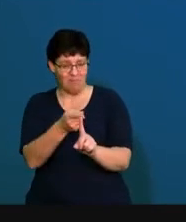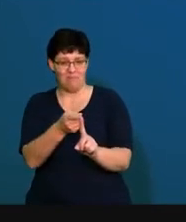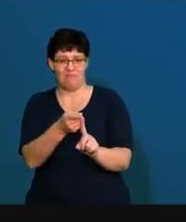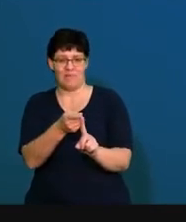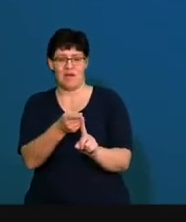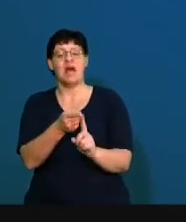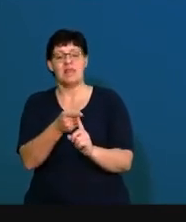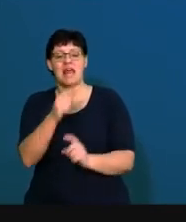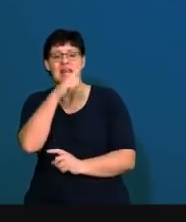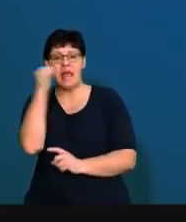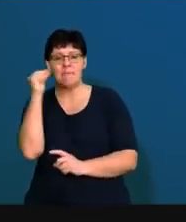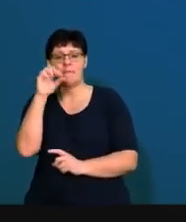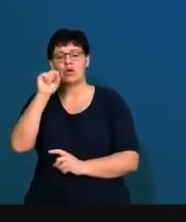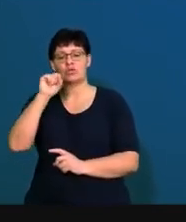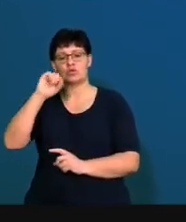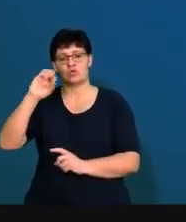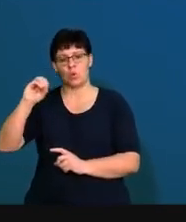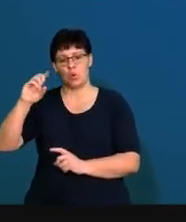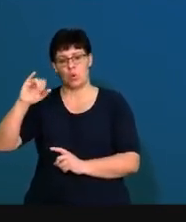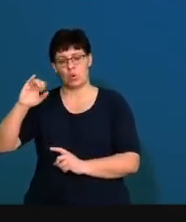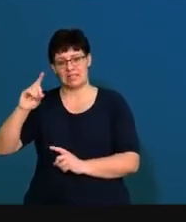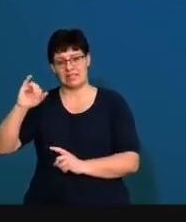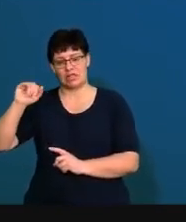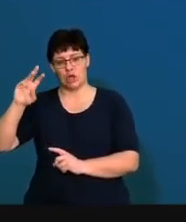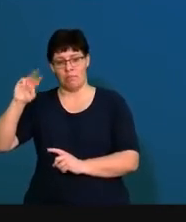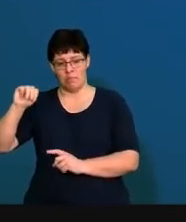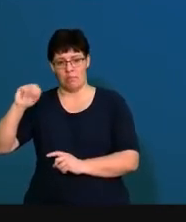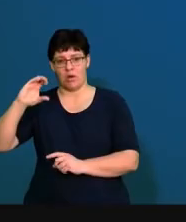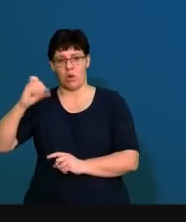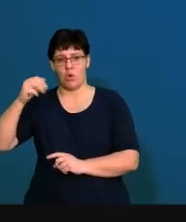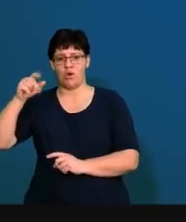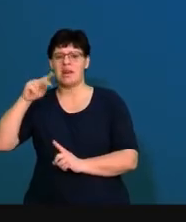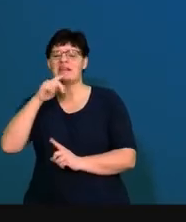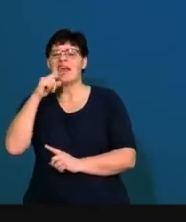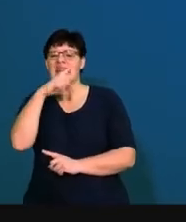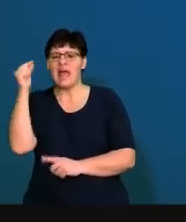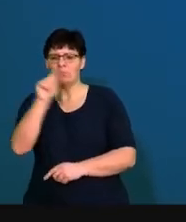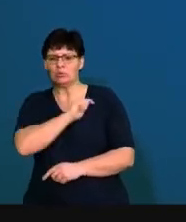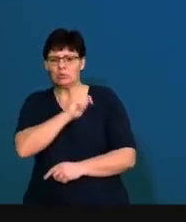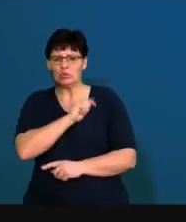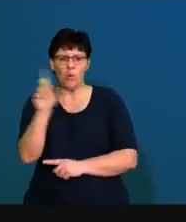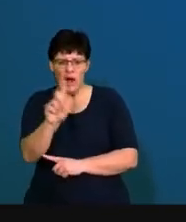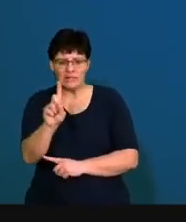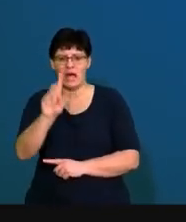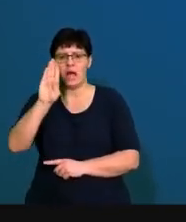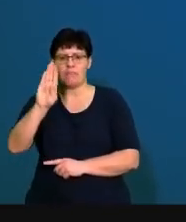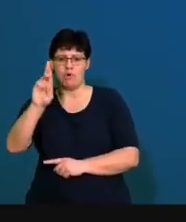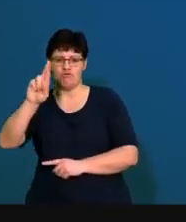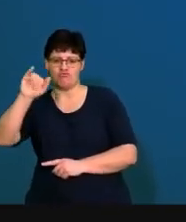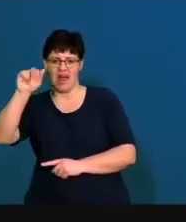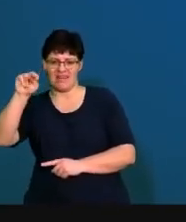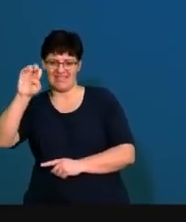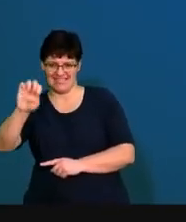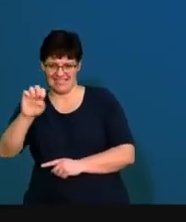the chemical name of sodium chloride, it will be referred to as brine. This is a concentrated